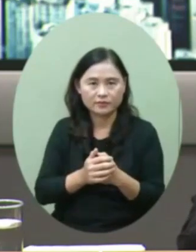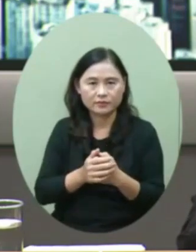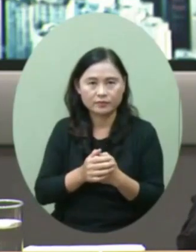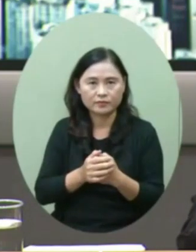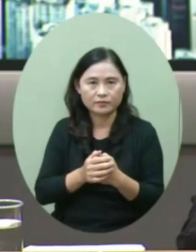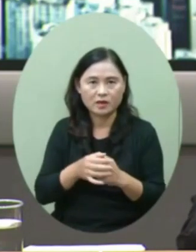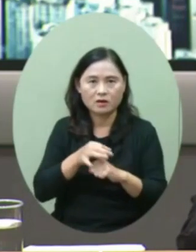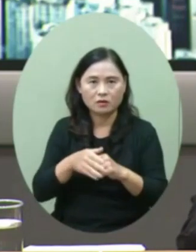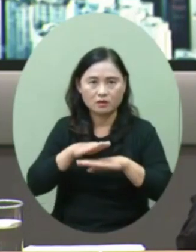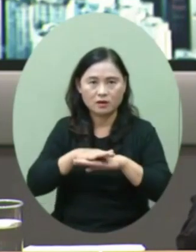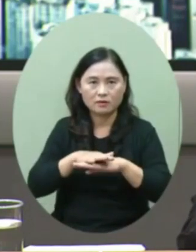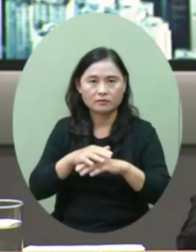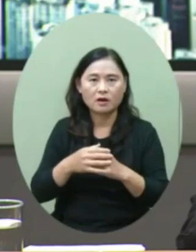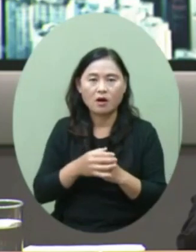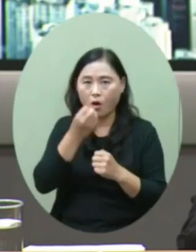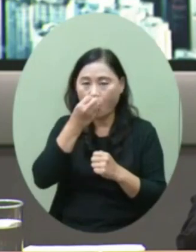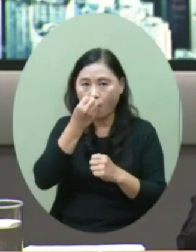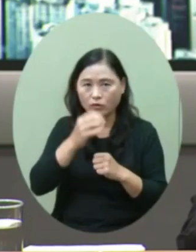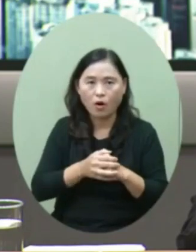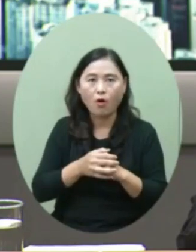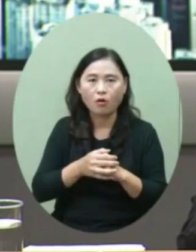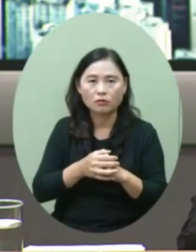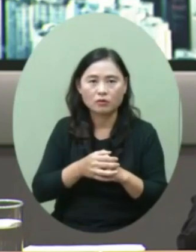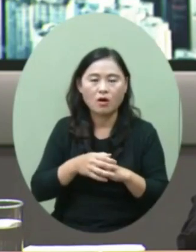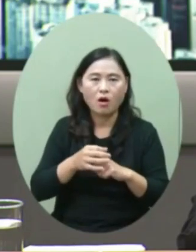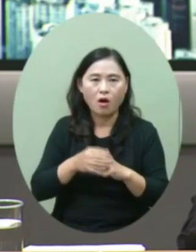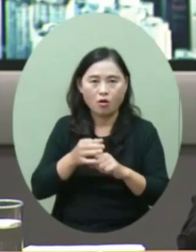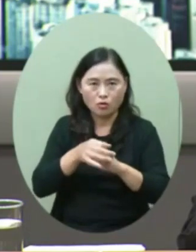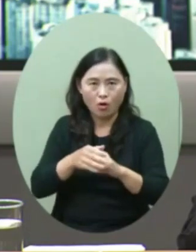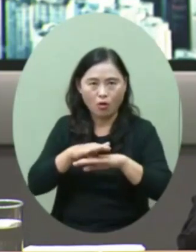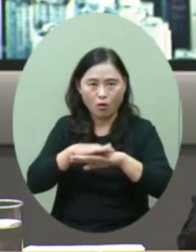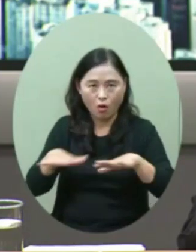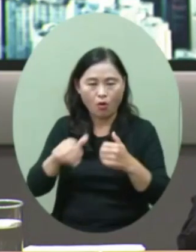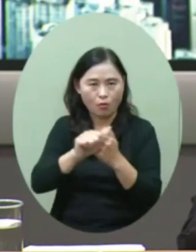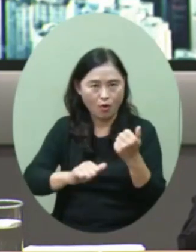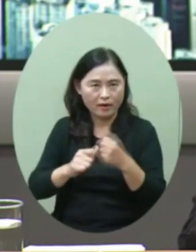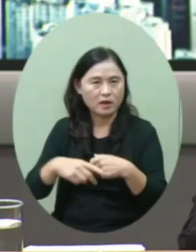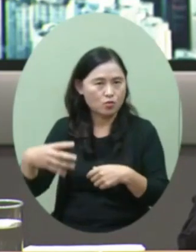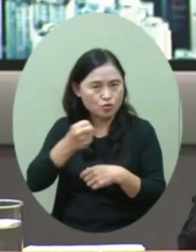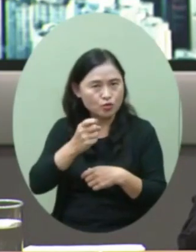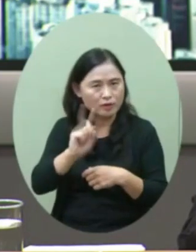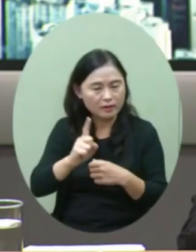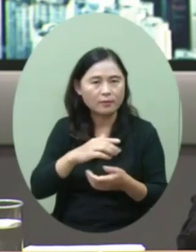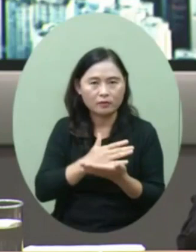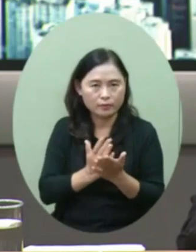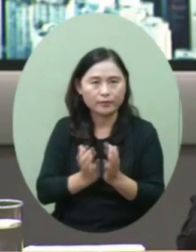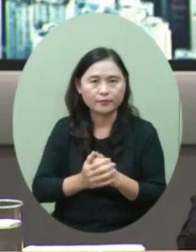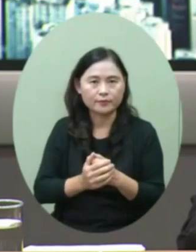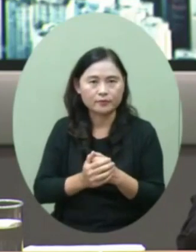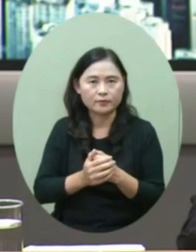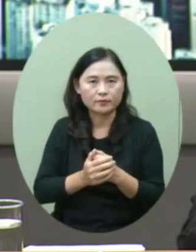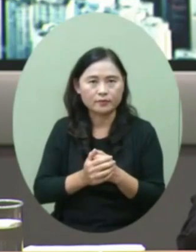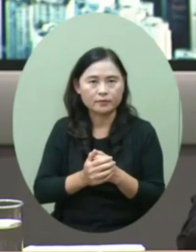procedural aspects. And under Article 14, we have the functions of the Committee